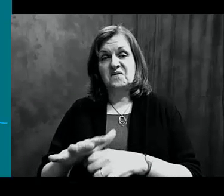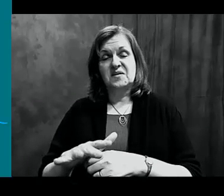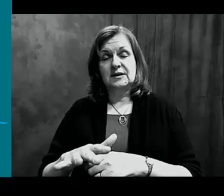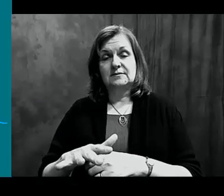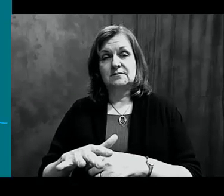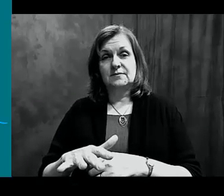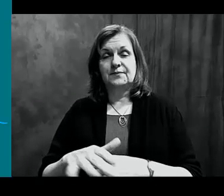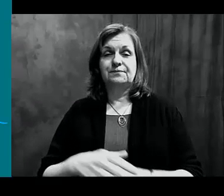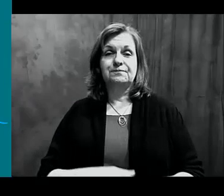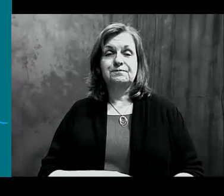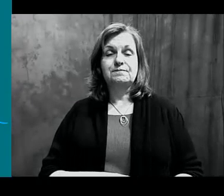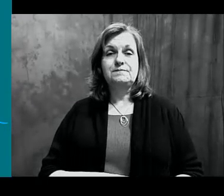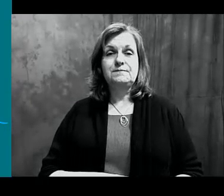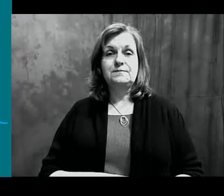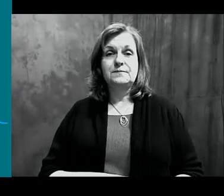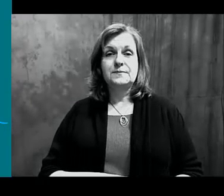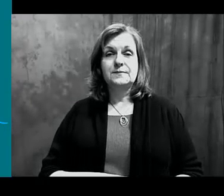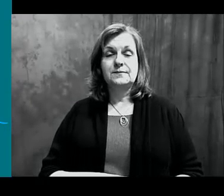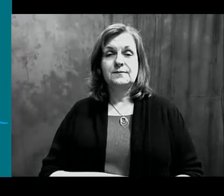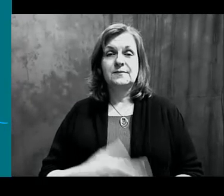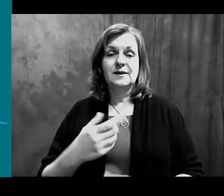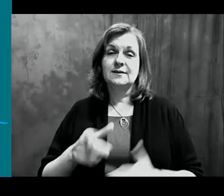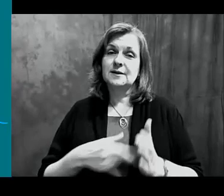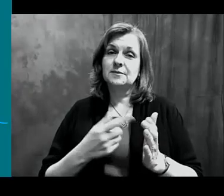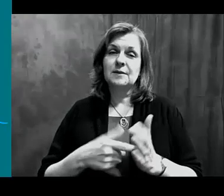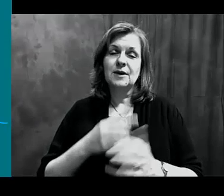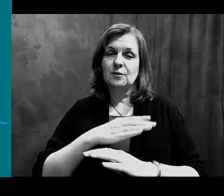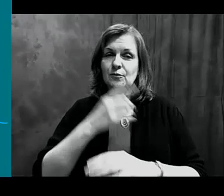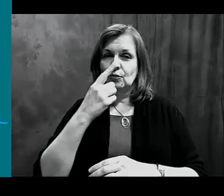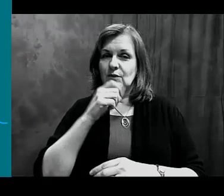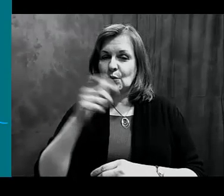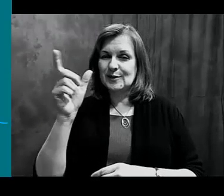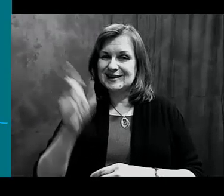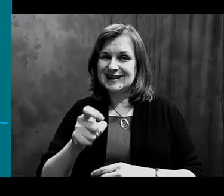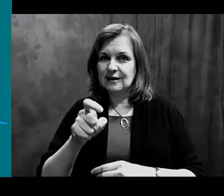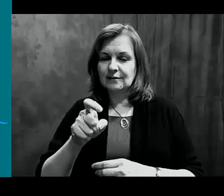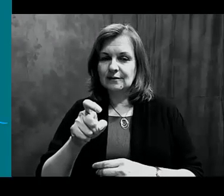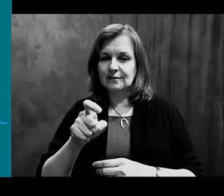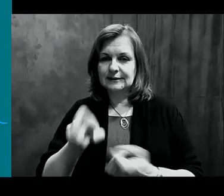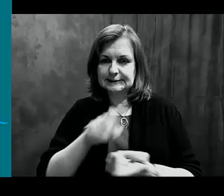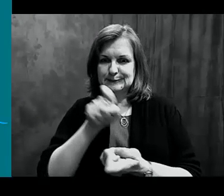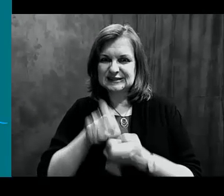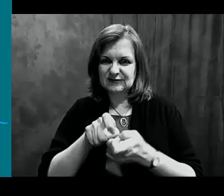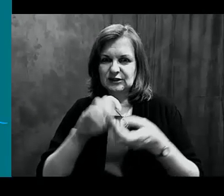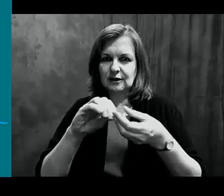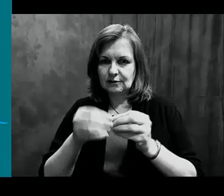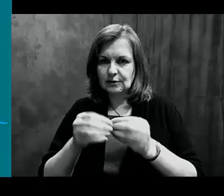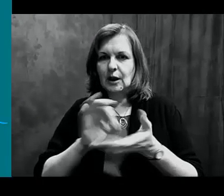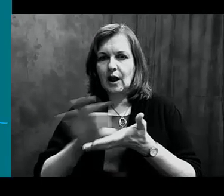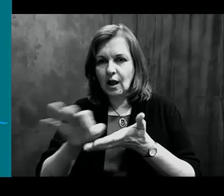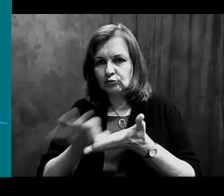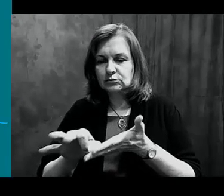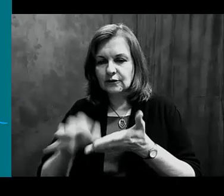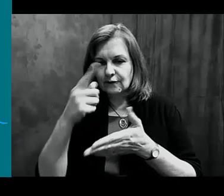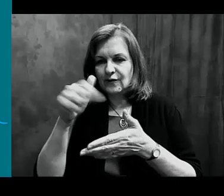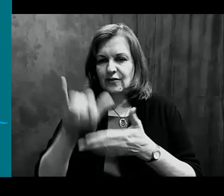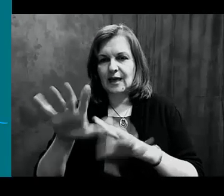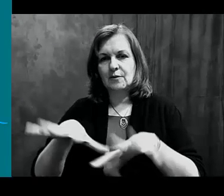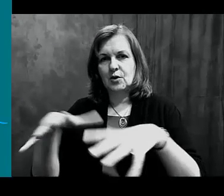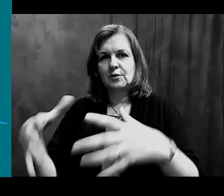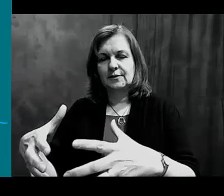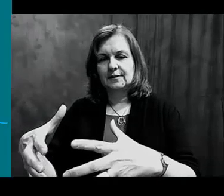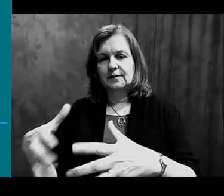enough. We don't need to worry about larger or more direct counts in that regard.